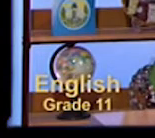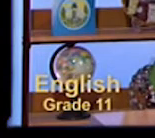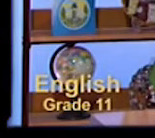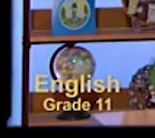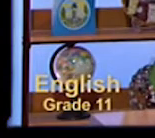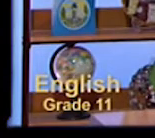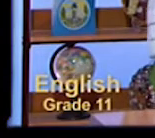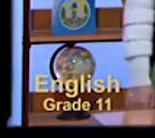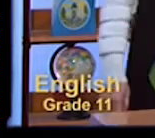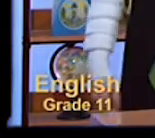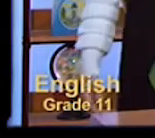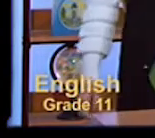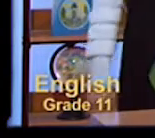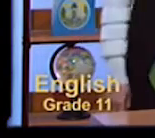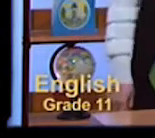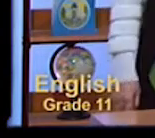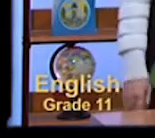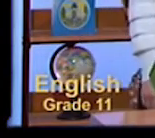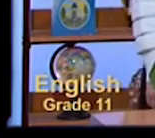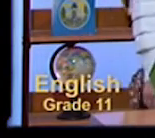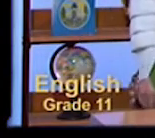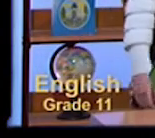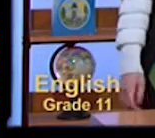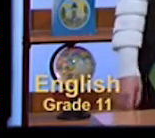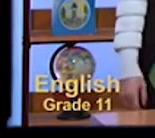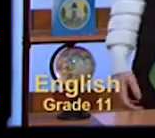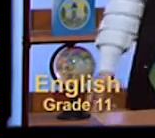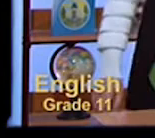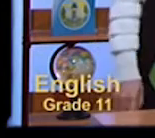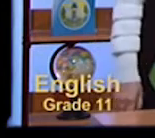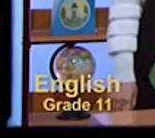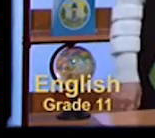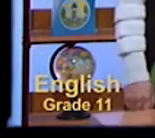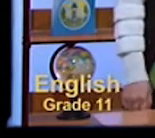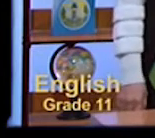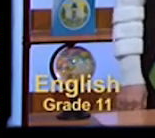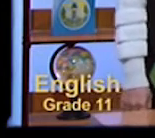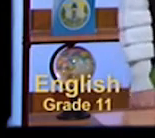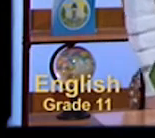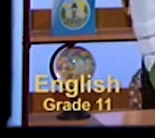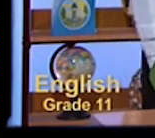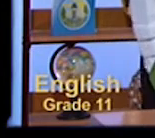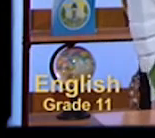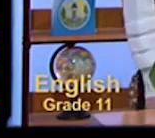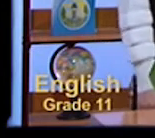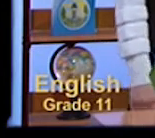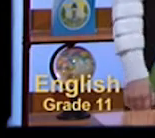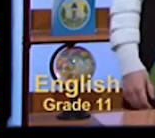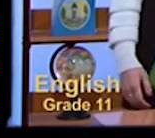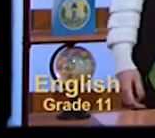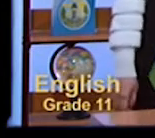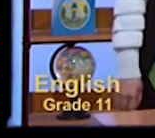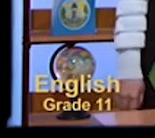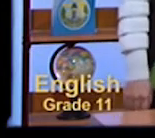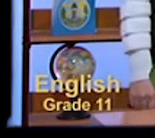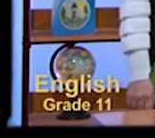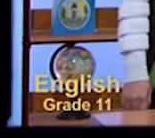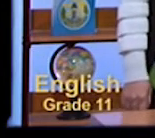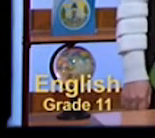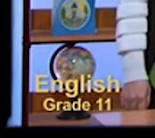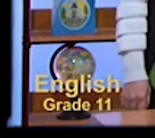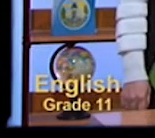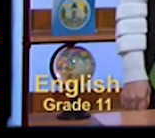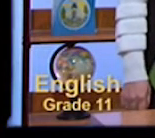receipt. So he will have another problem. You don't have a receipt. So the shop assistant cannot solve